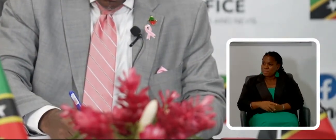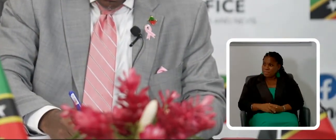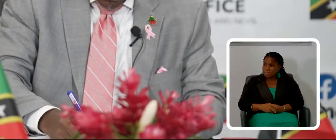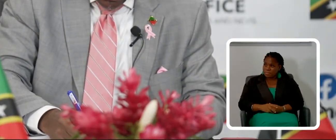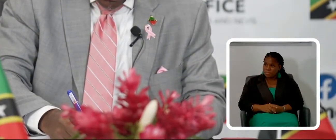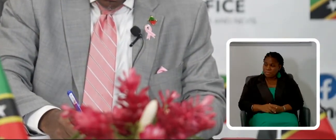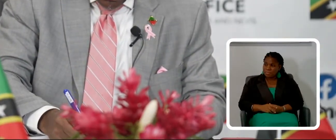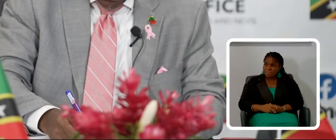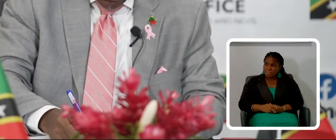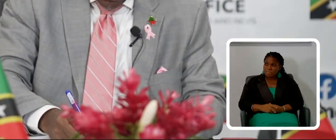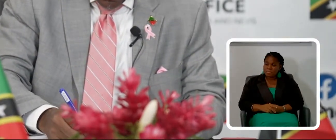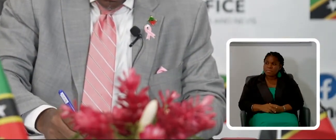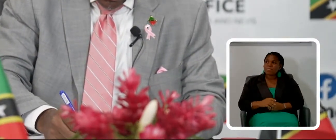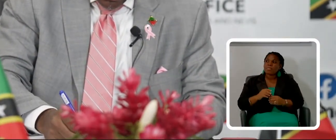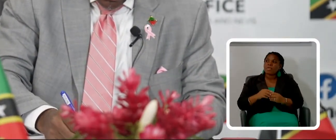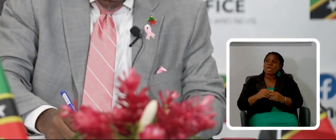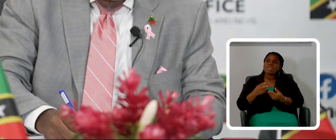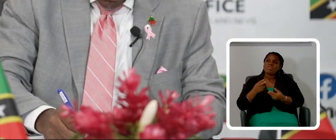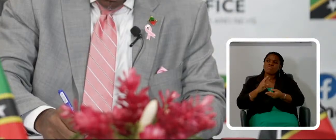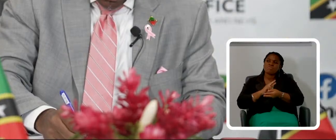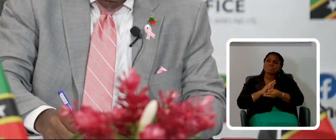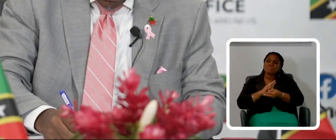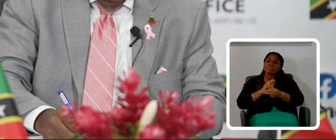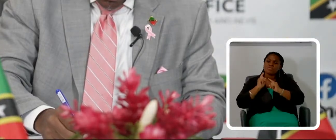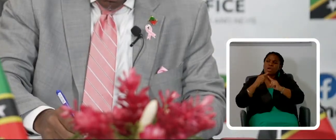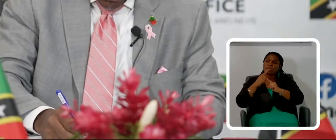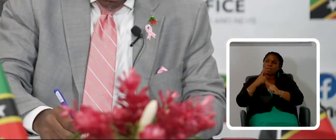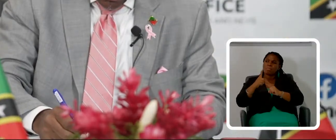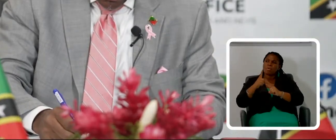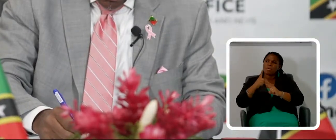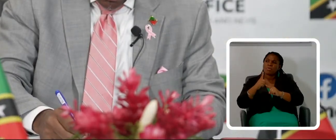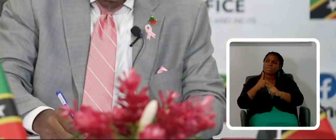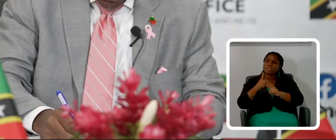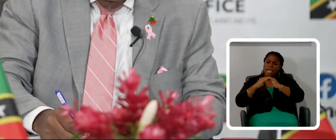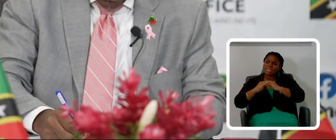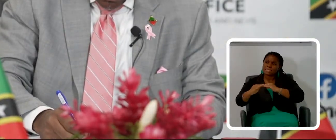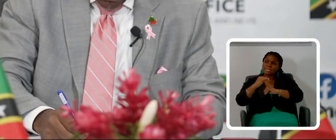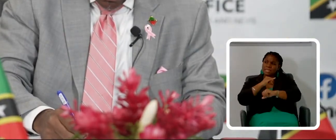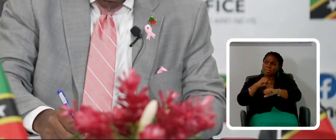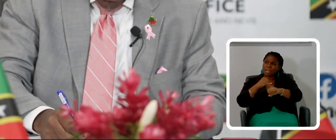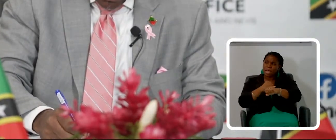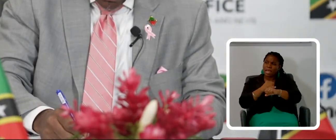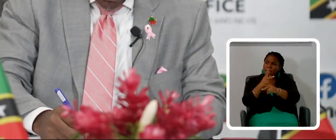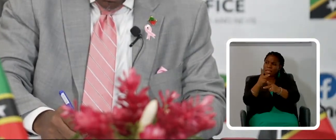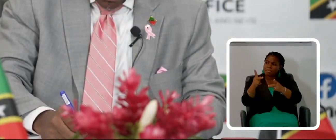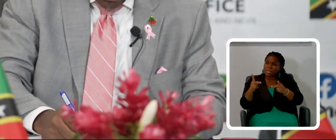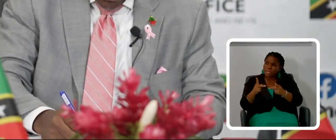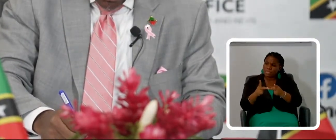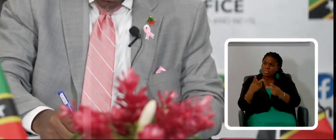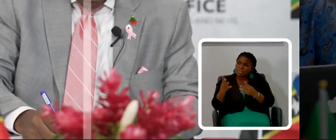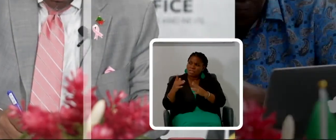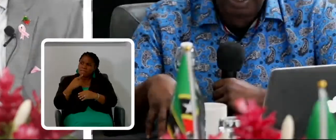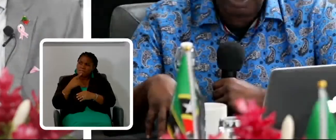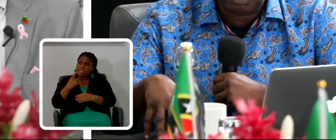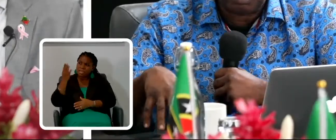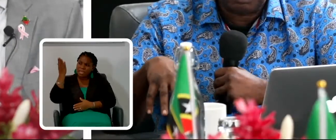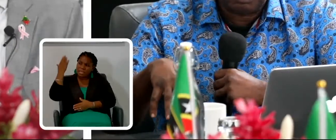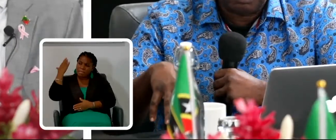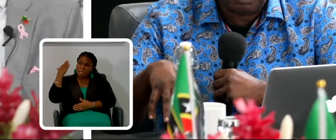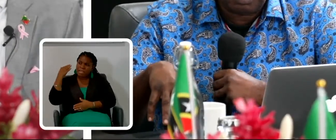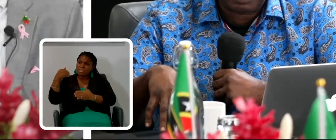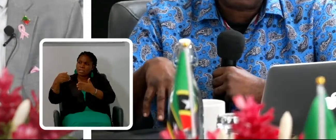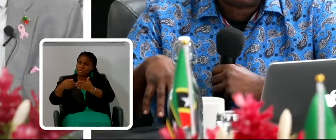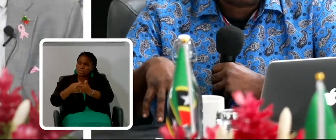sustainable island state, you have said in the past that renewable